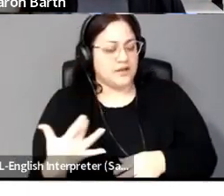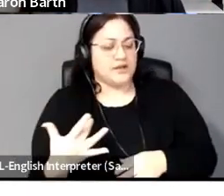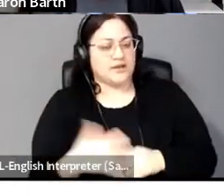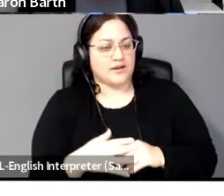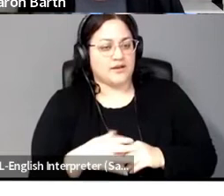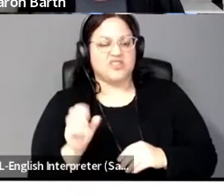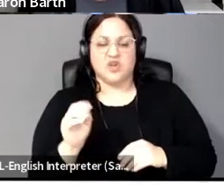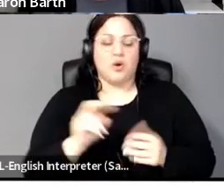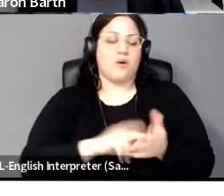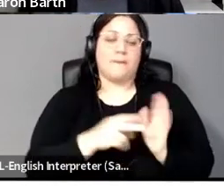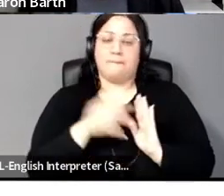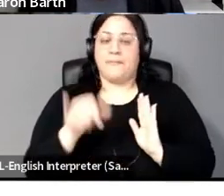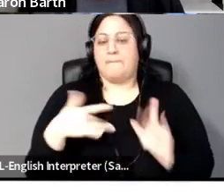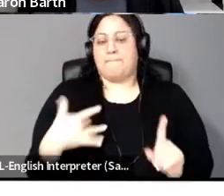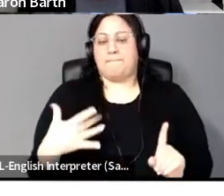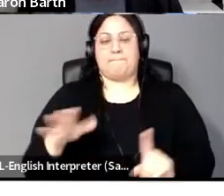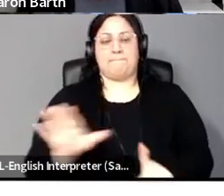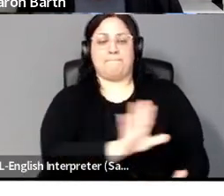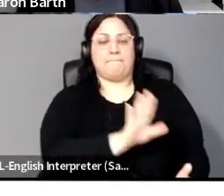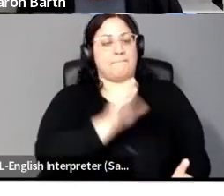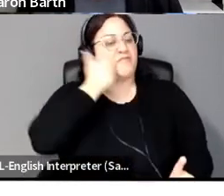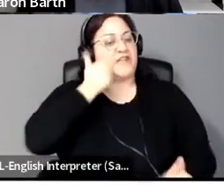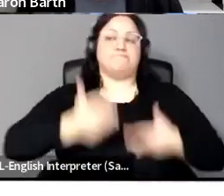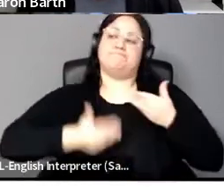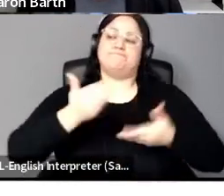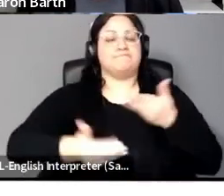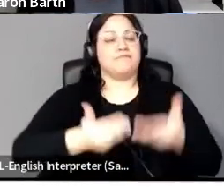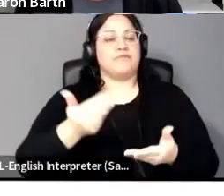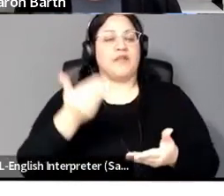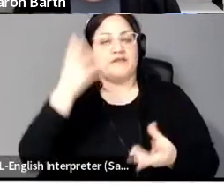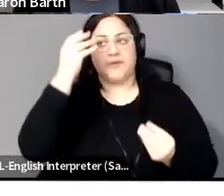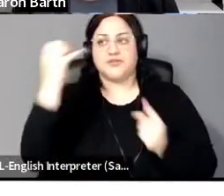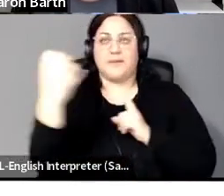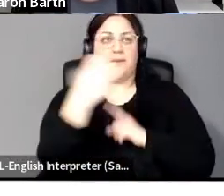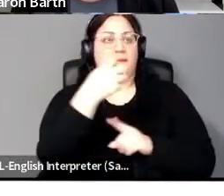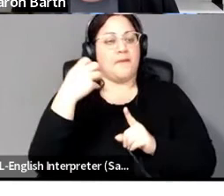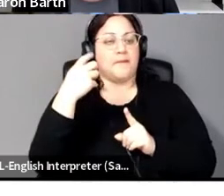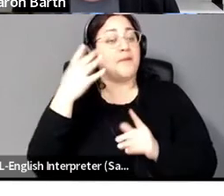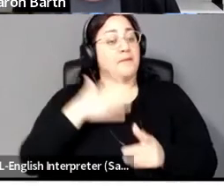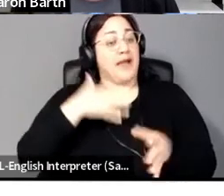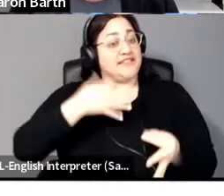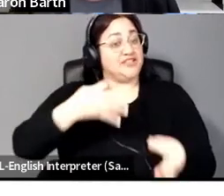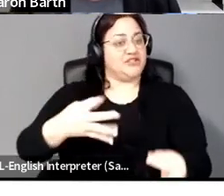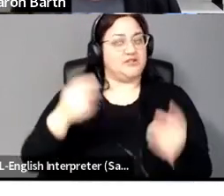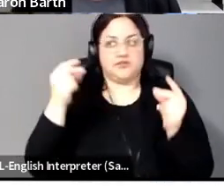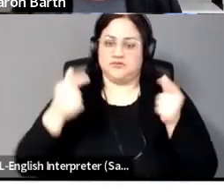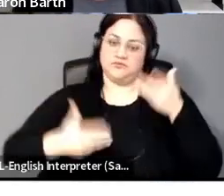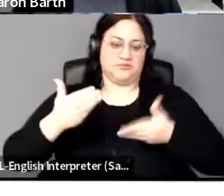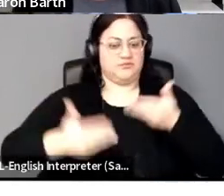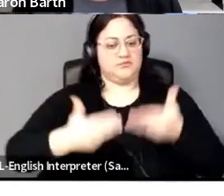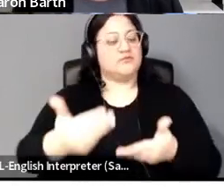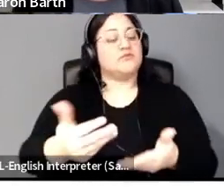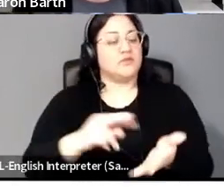have all the information. You are always trying to make the best of the information that you do have, right? And one